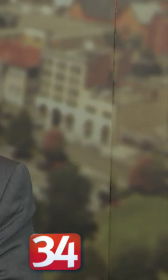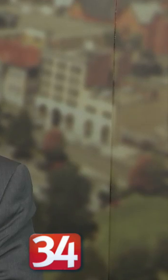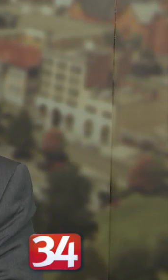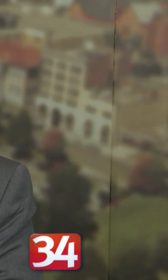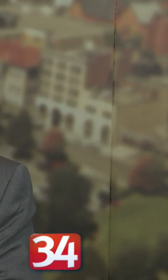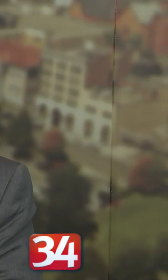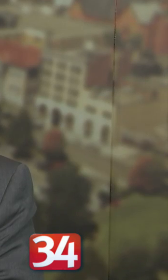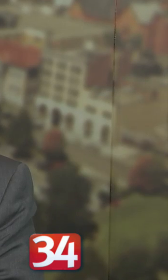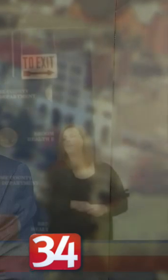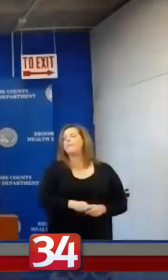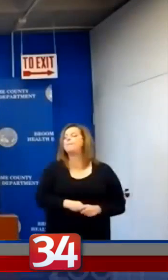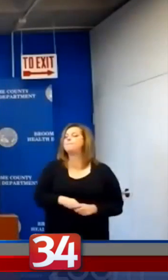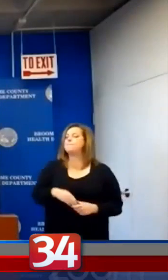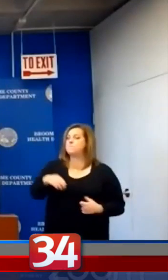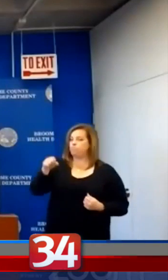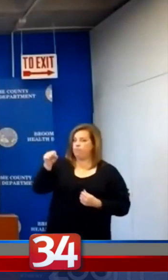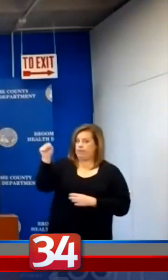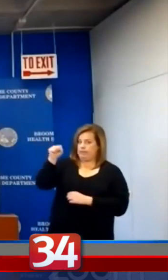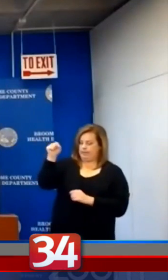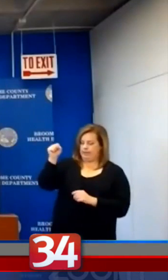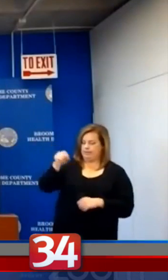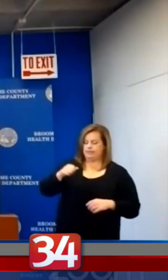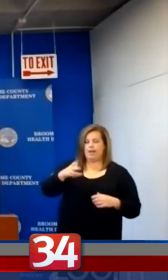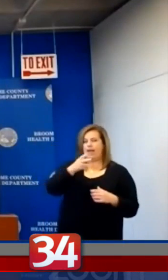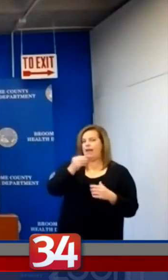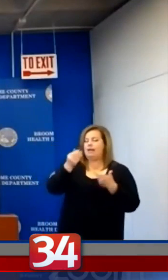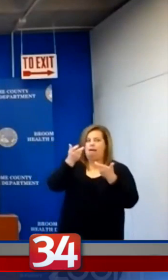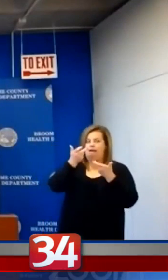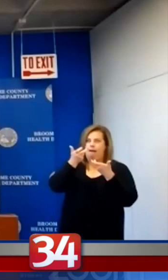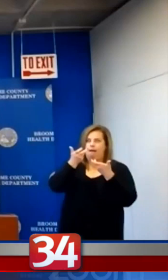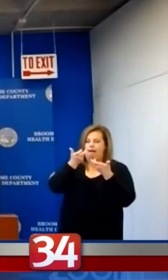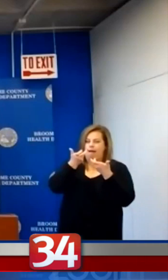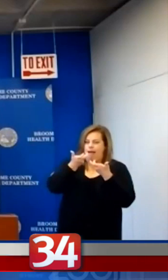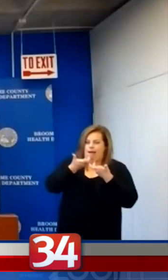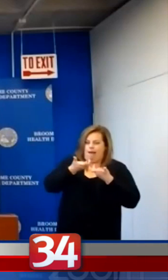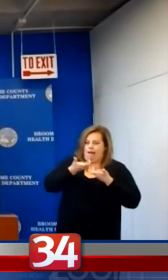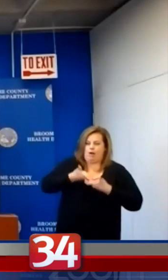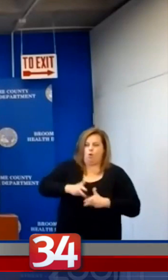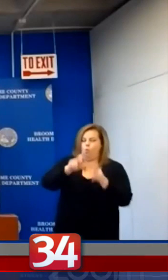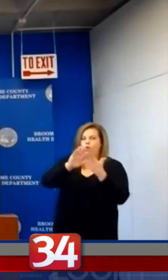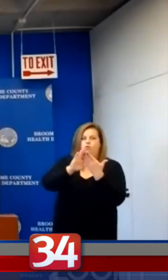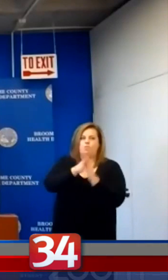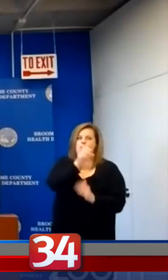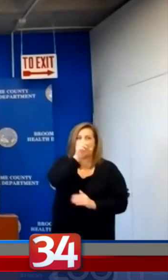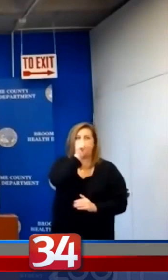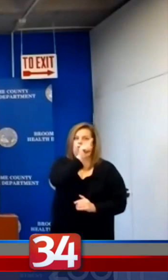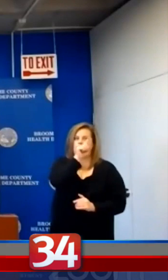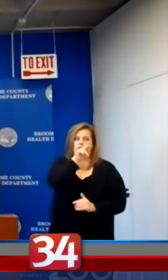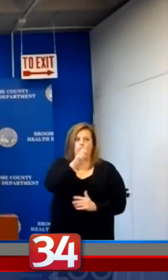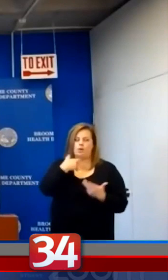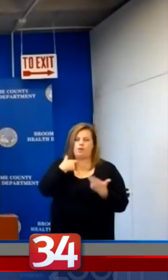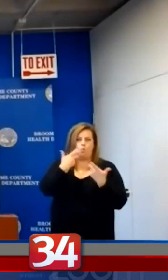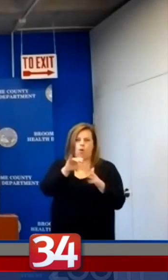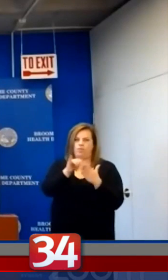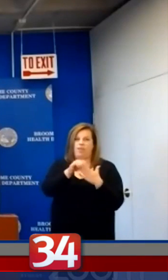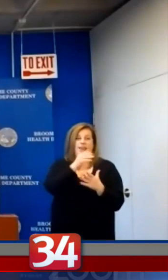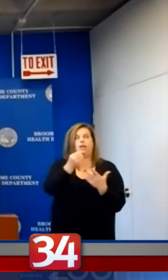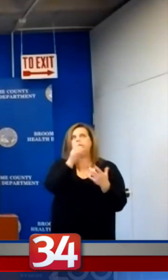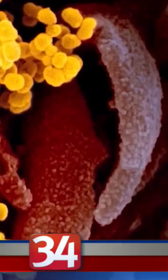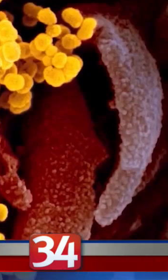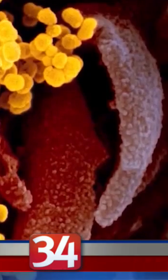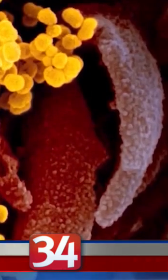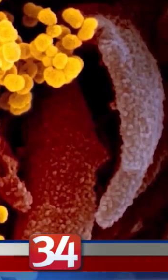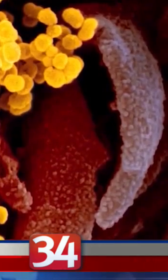safety protocols. Garner chose to hold his weekly coronavirus briefing virtually today, with local media asking questions